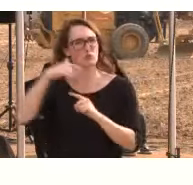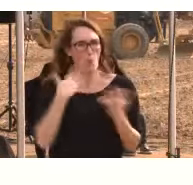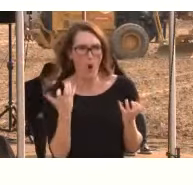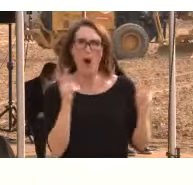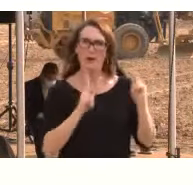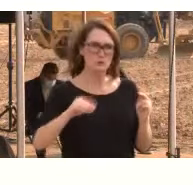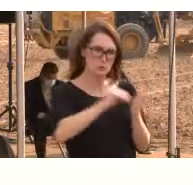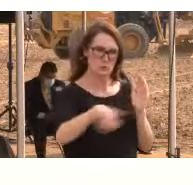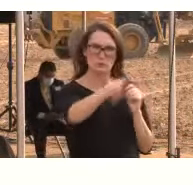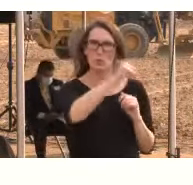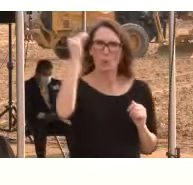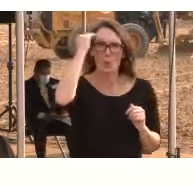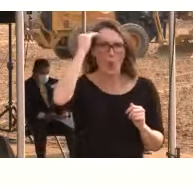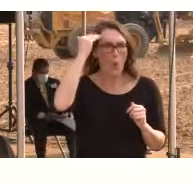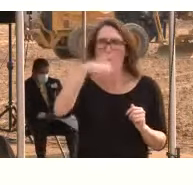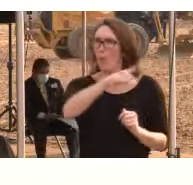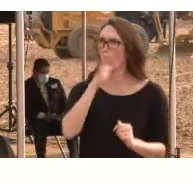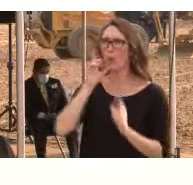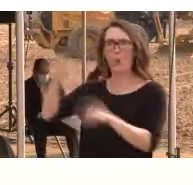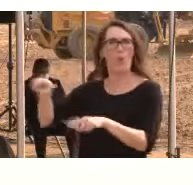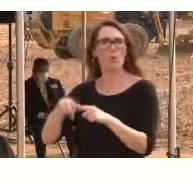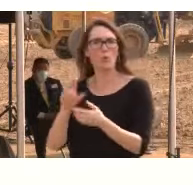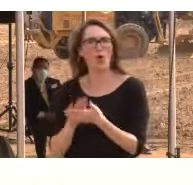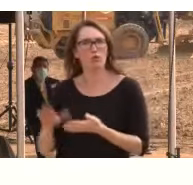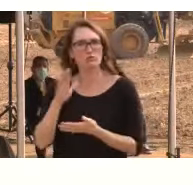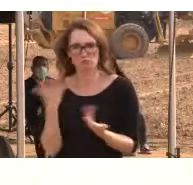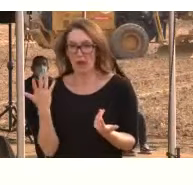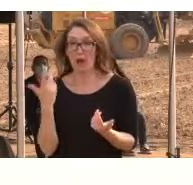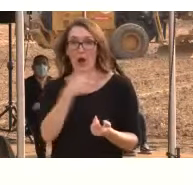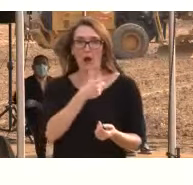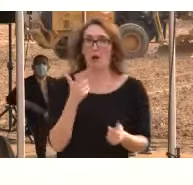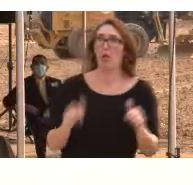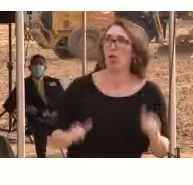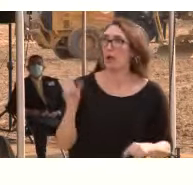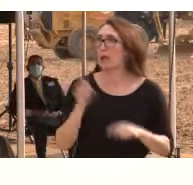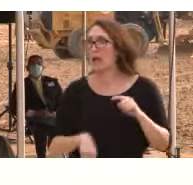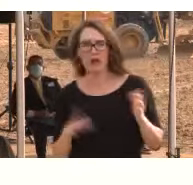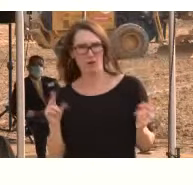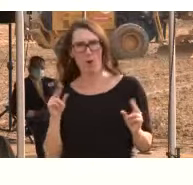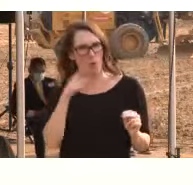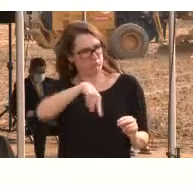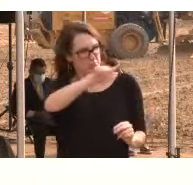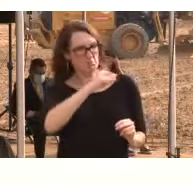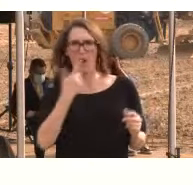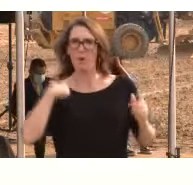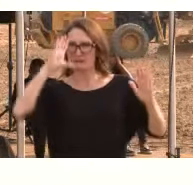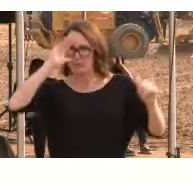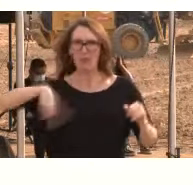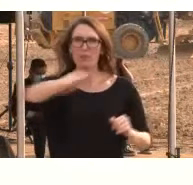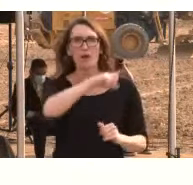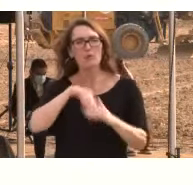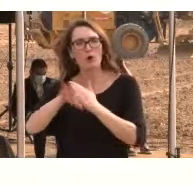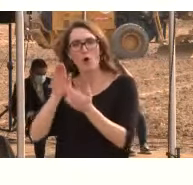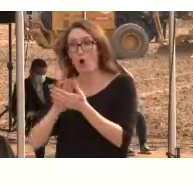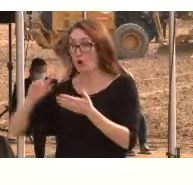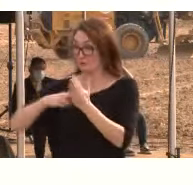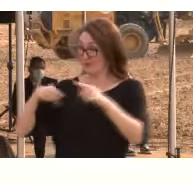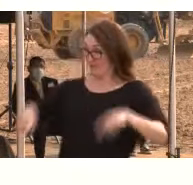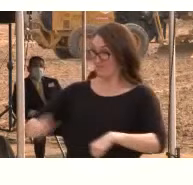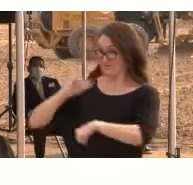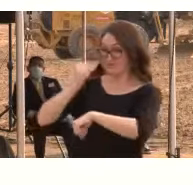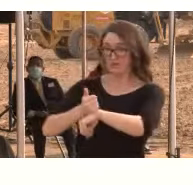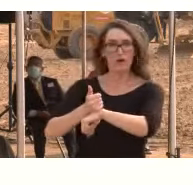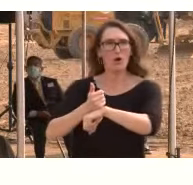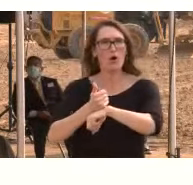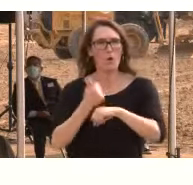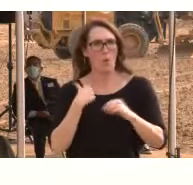not asking students to come to us. Rather, we're bringing education to them, to this community. And it will serve as that economic engine for